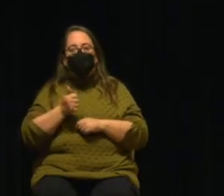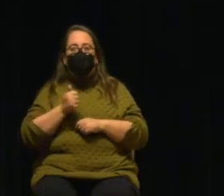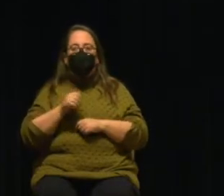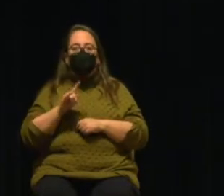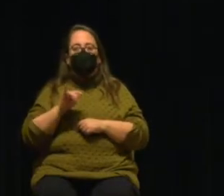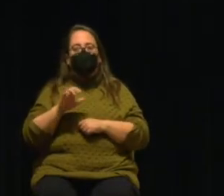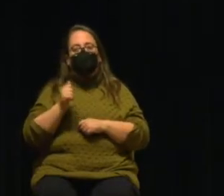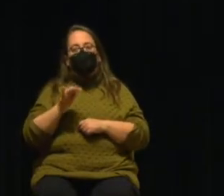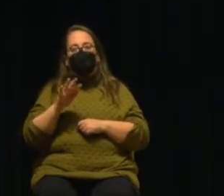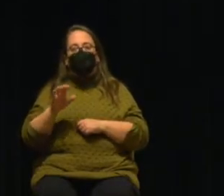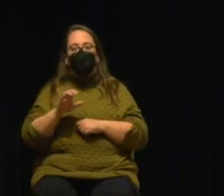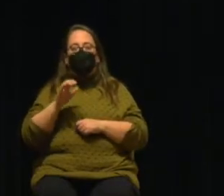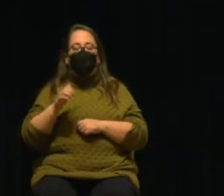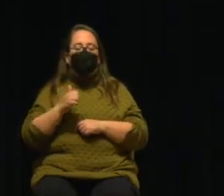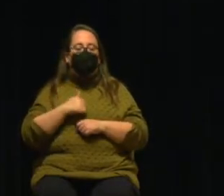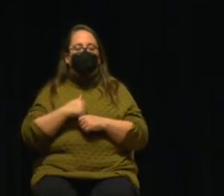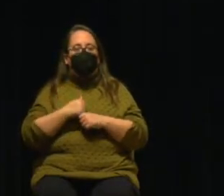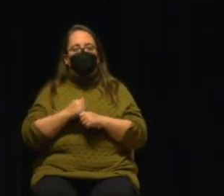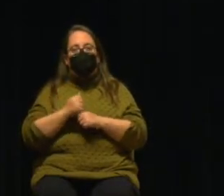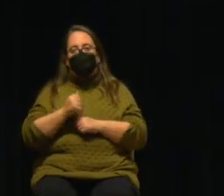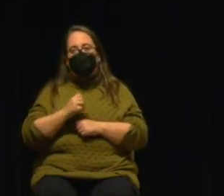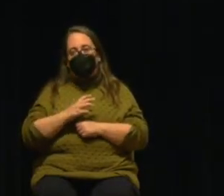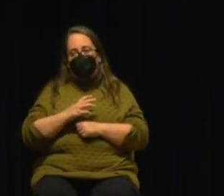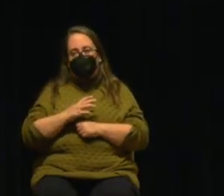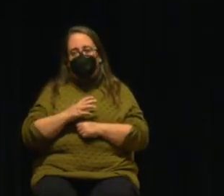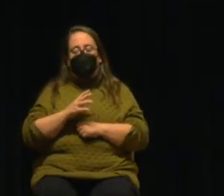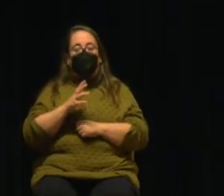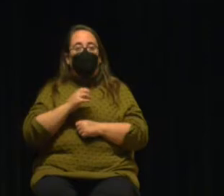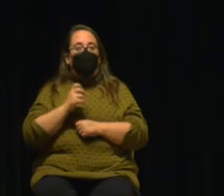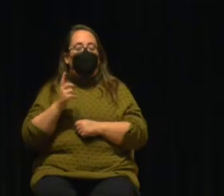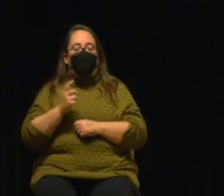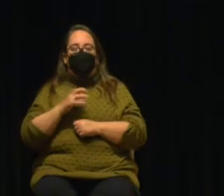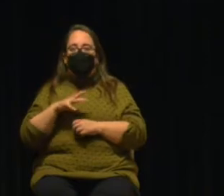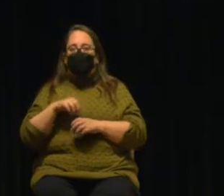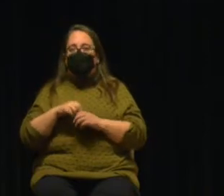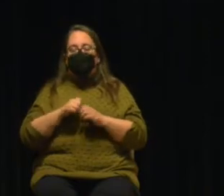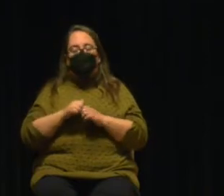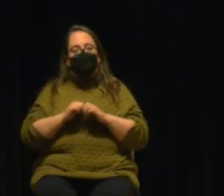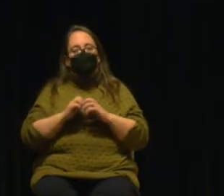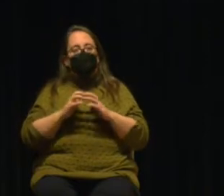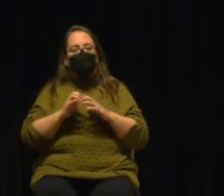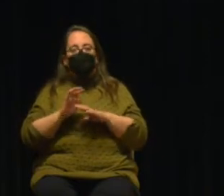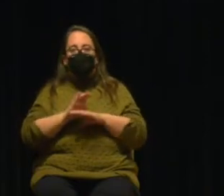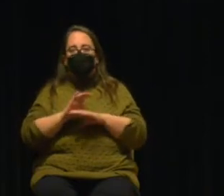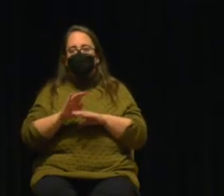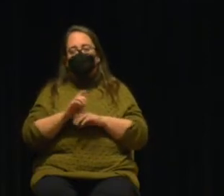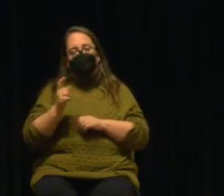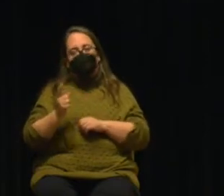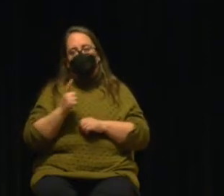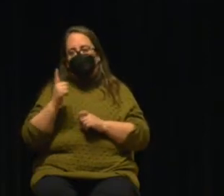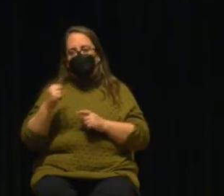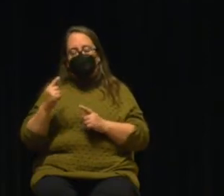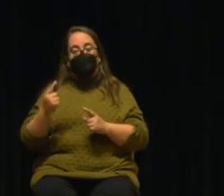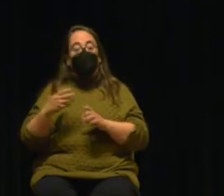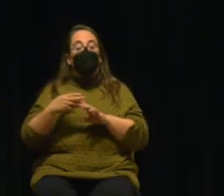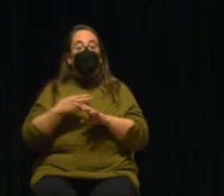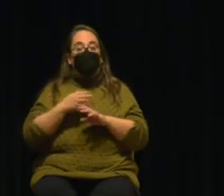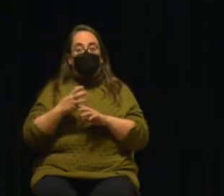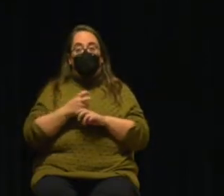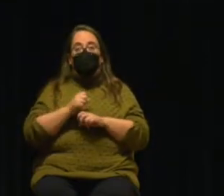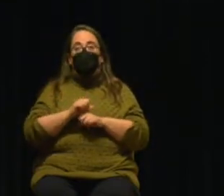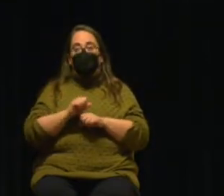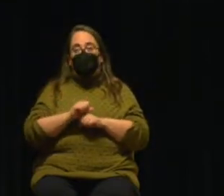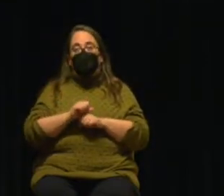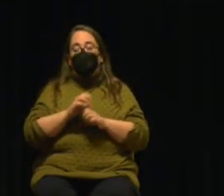classic 19th century self-made man. And he was always engaged in entrepreneurial endeavors. Even so, before he got the job at